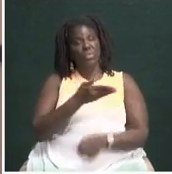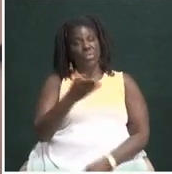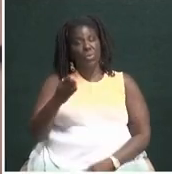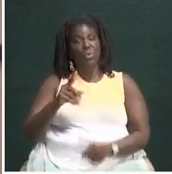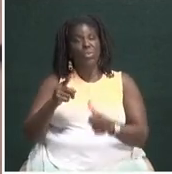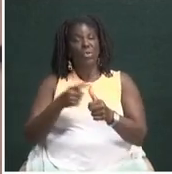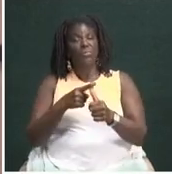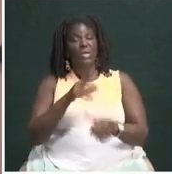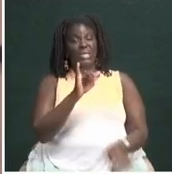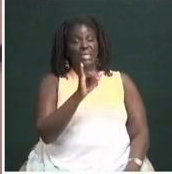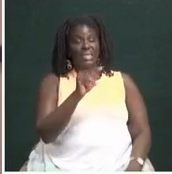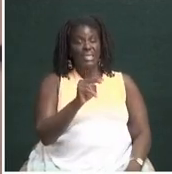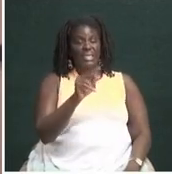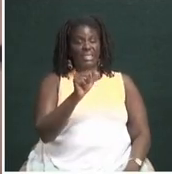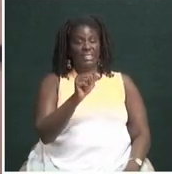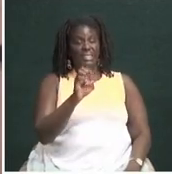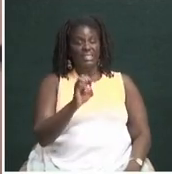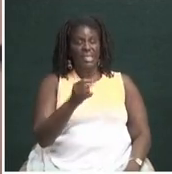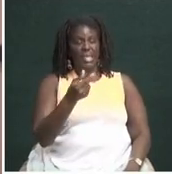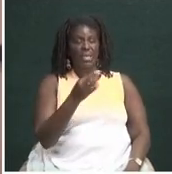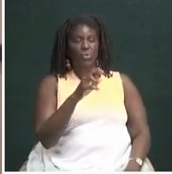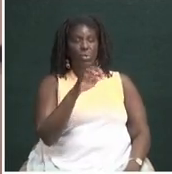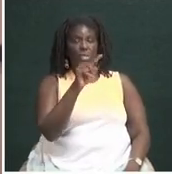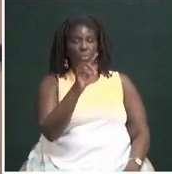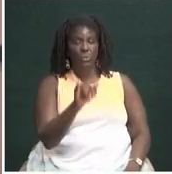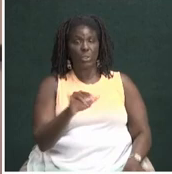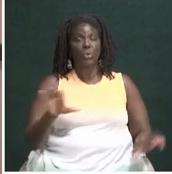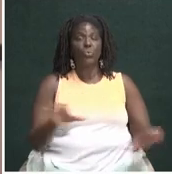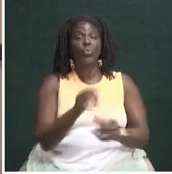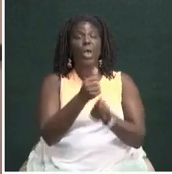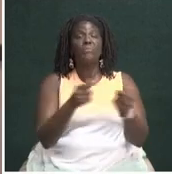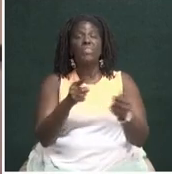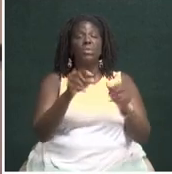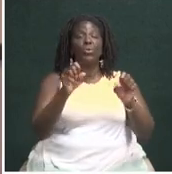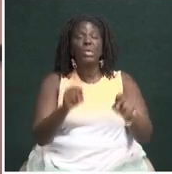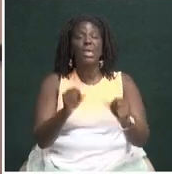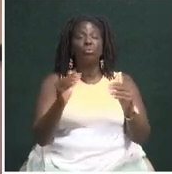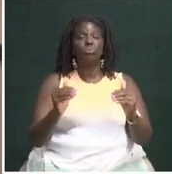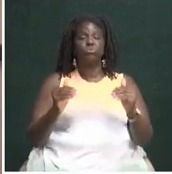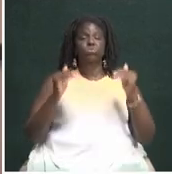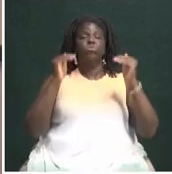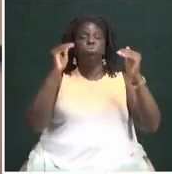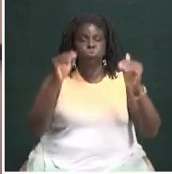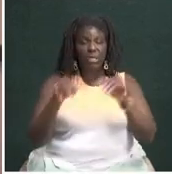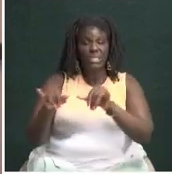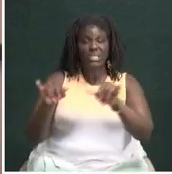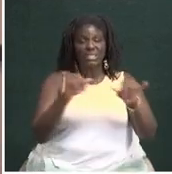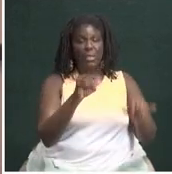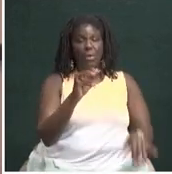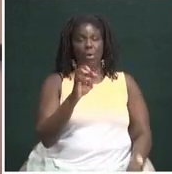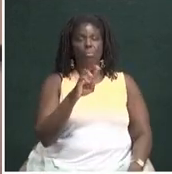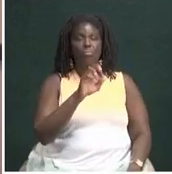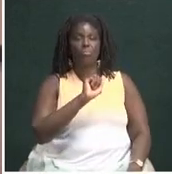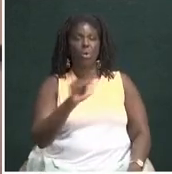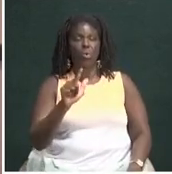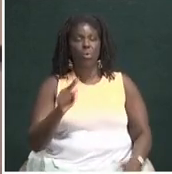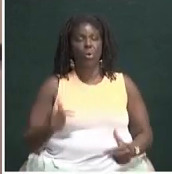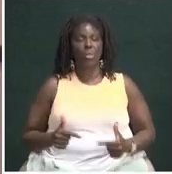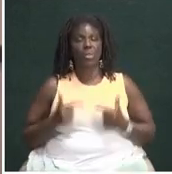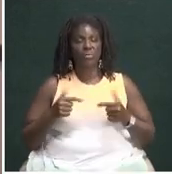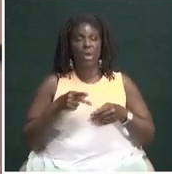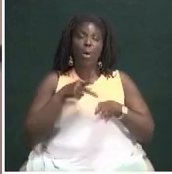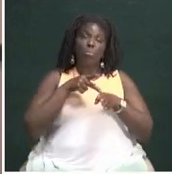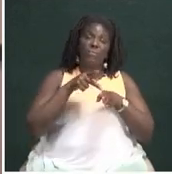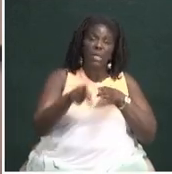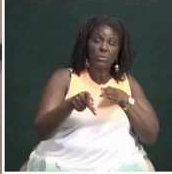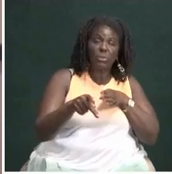was integrity. Do everything you can with the higher standards of moral living and integrity.